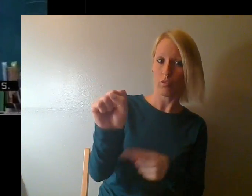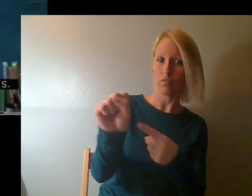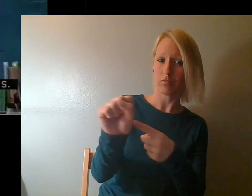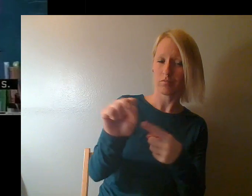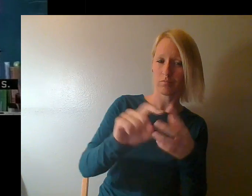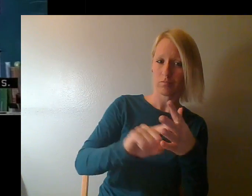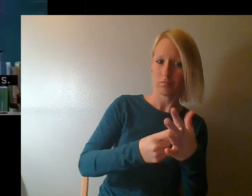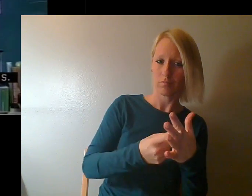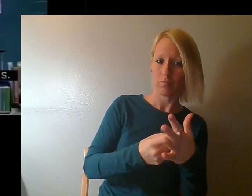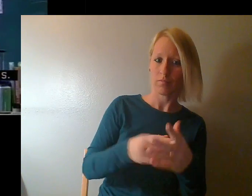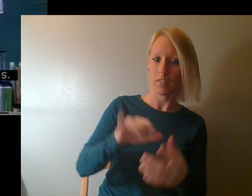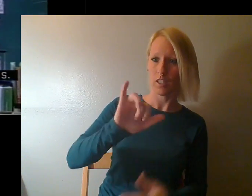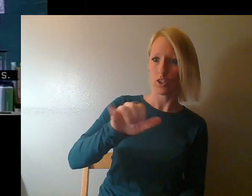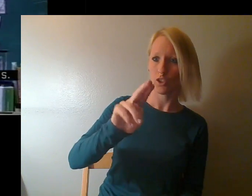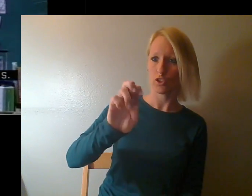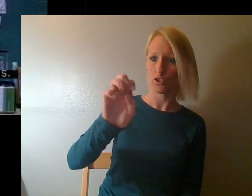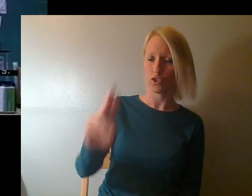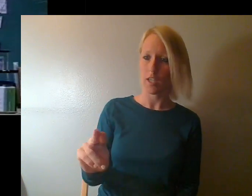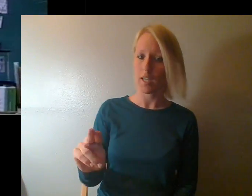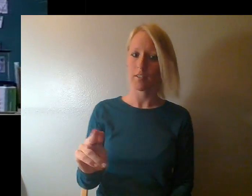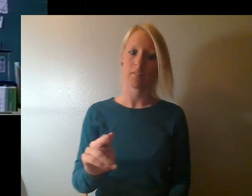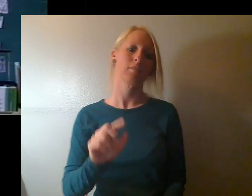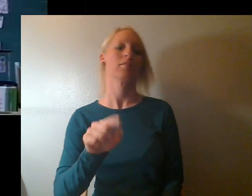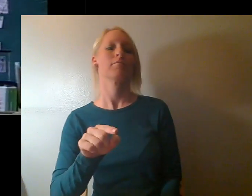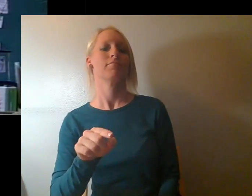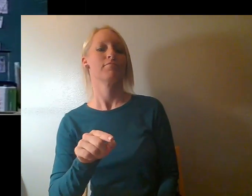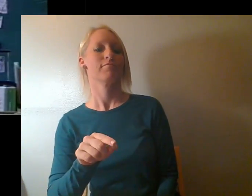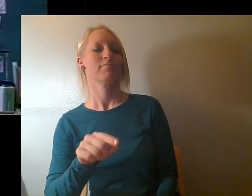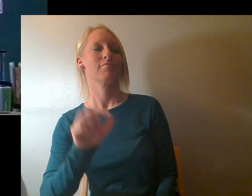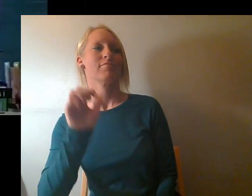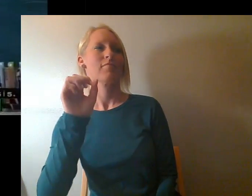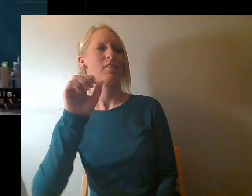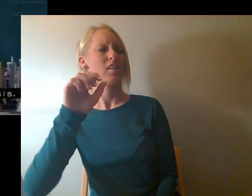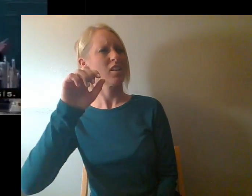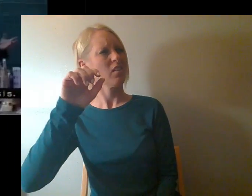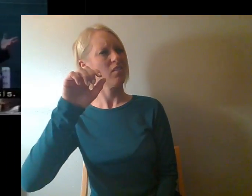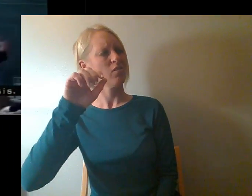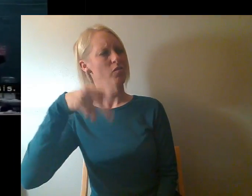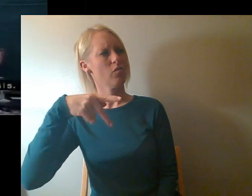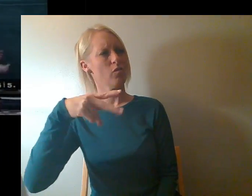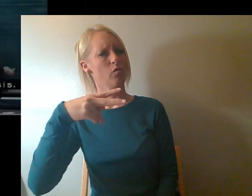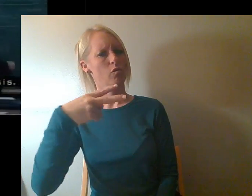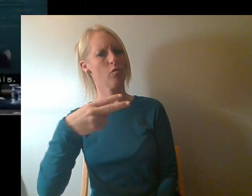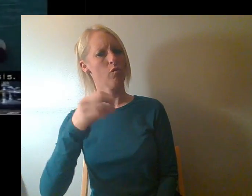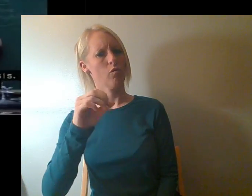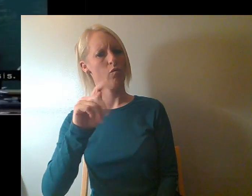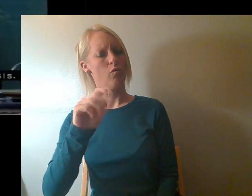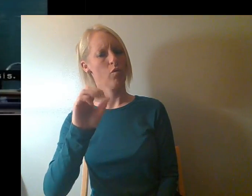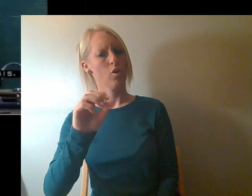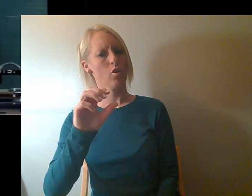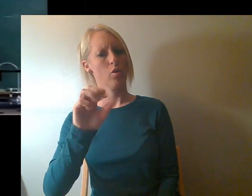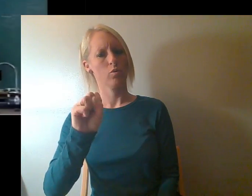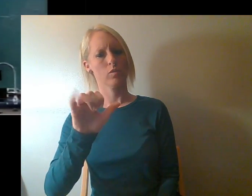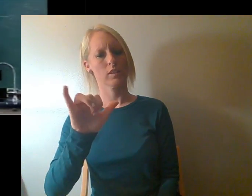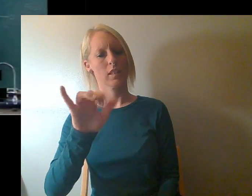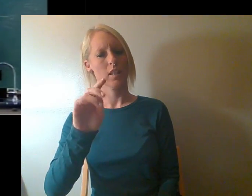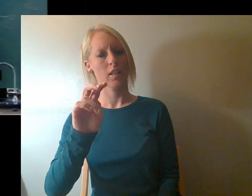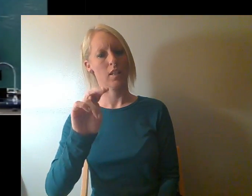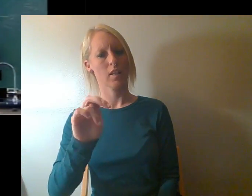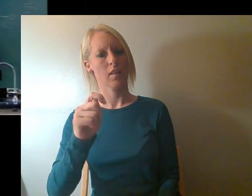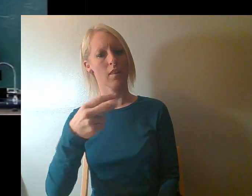Jen? Well, is that photosynthesis? Yes, this is all photosynthesis. I was looking for the word synthesis Okay, this is